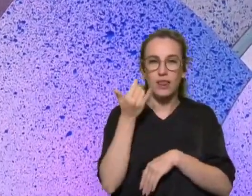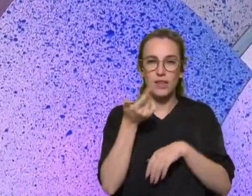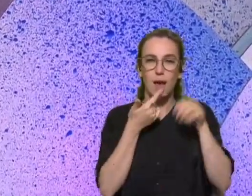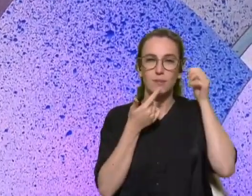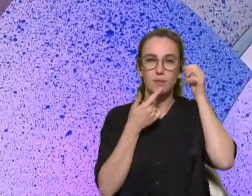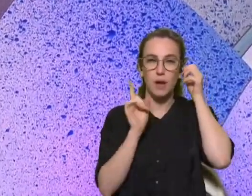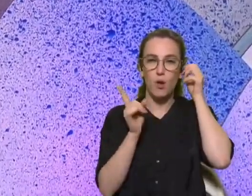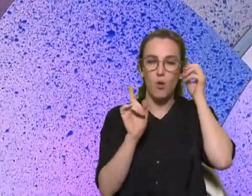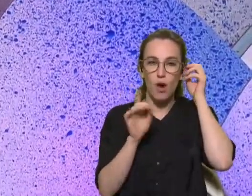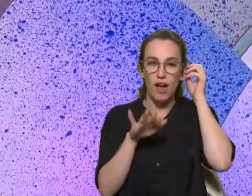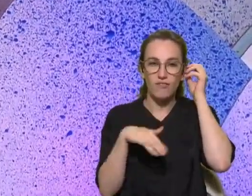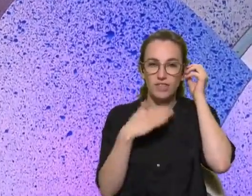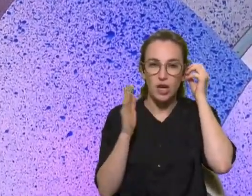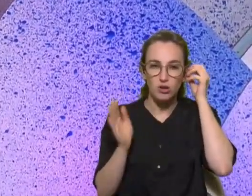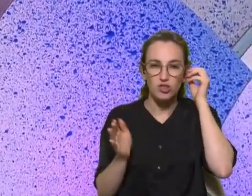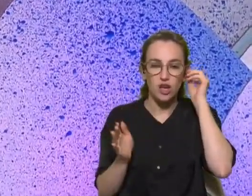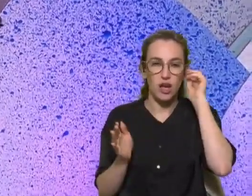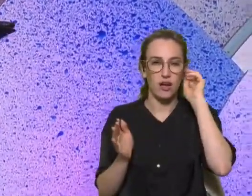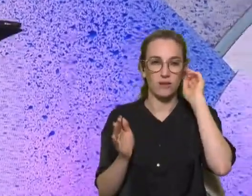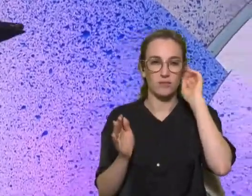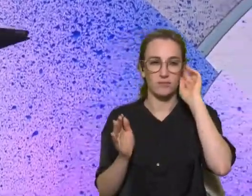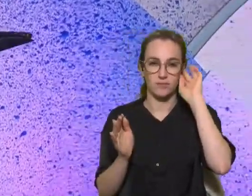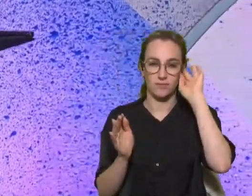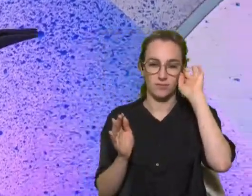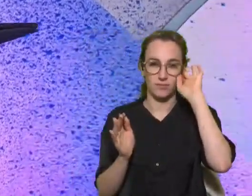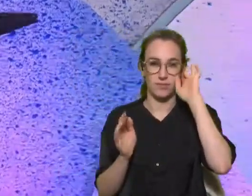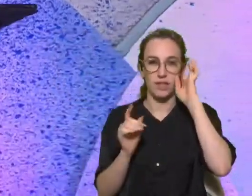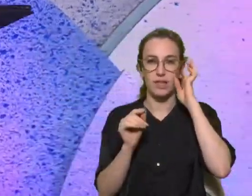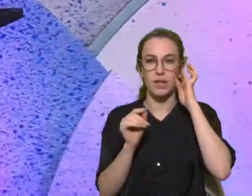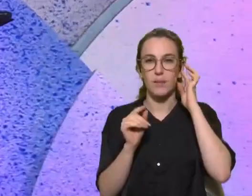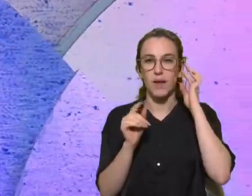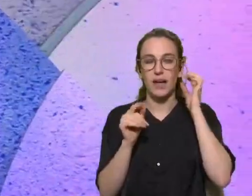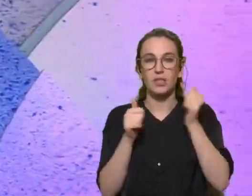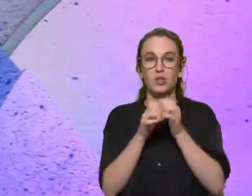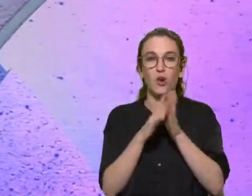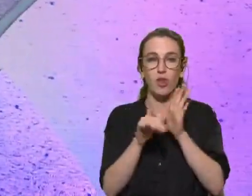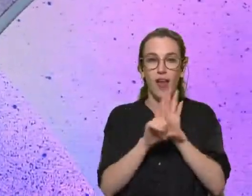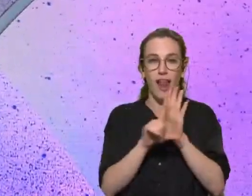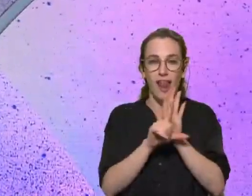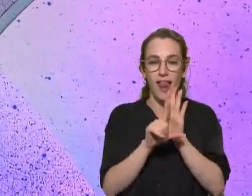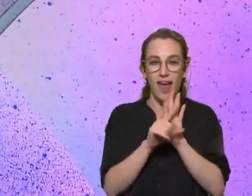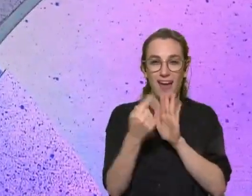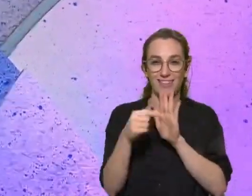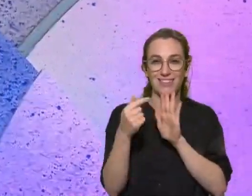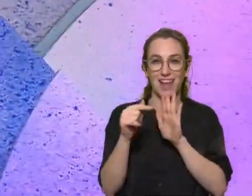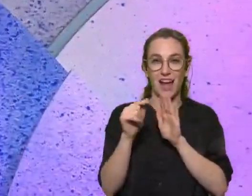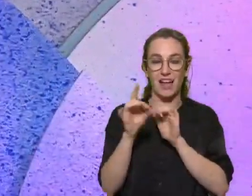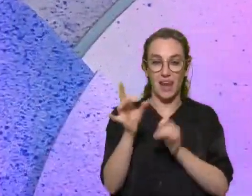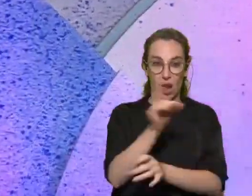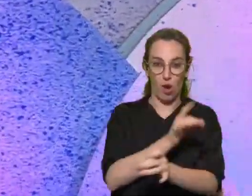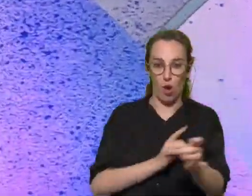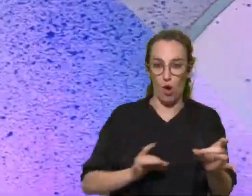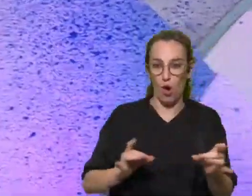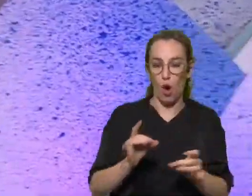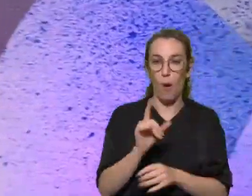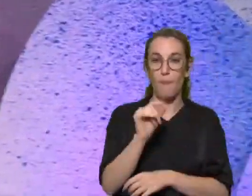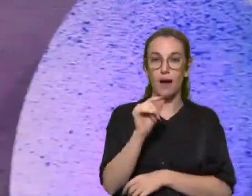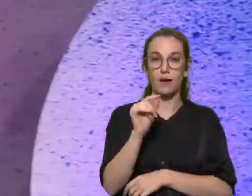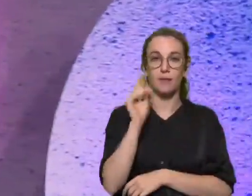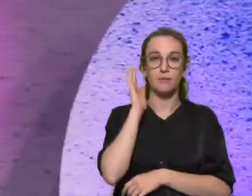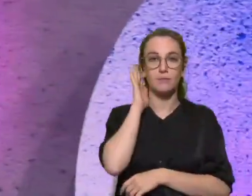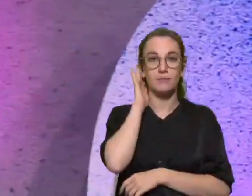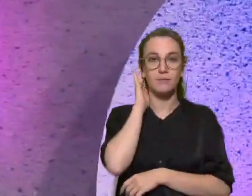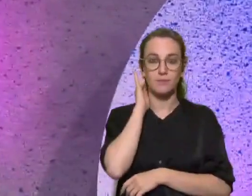to understand what's already done on the international level, and the legislation, the indications that exist in Europe